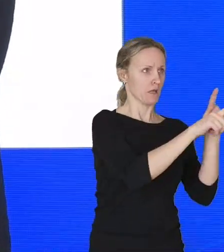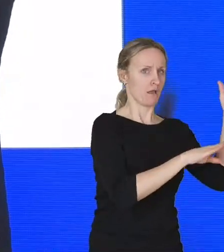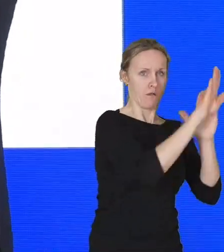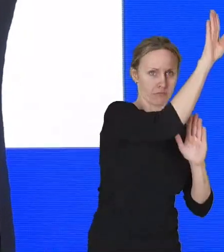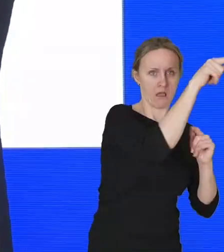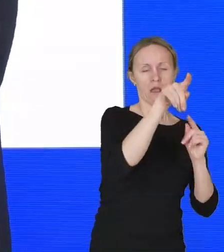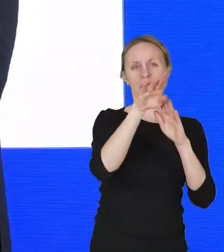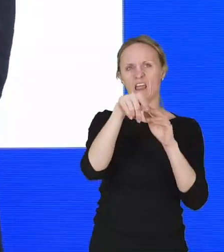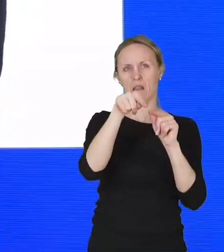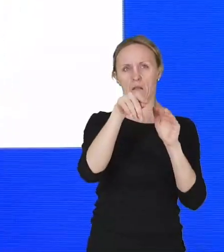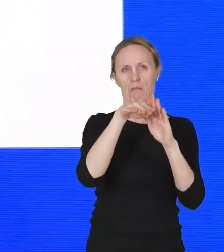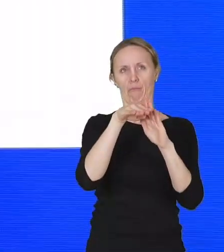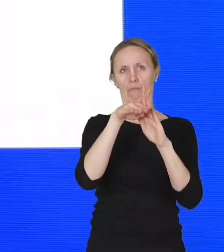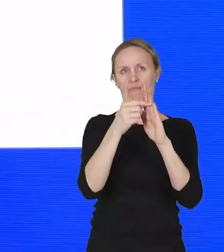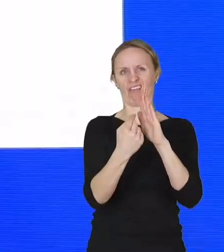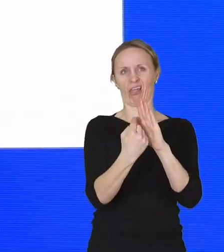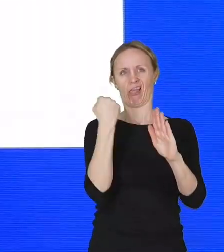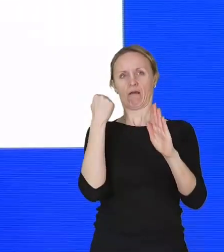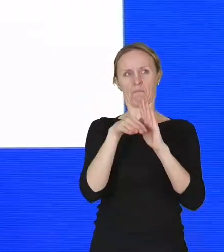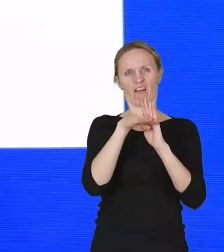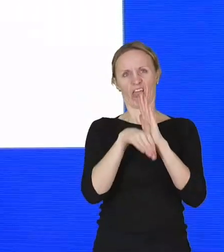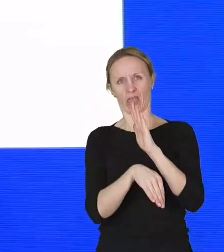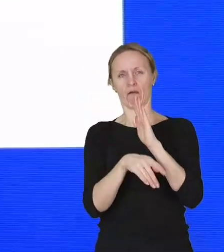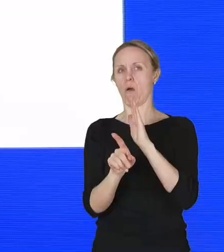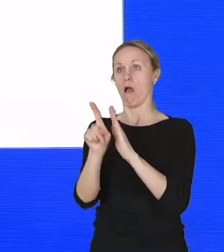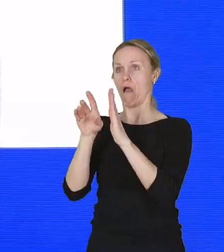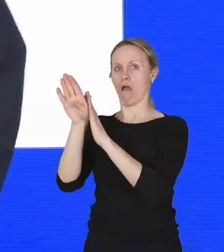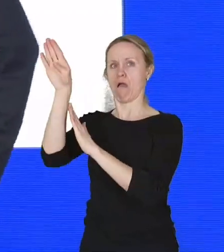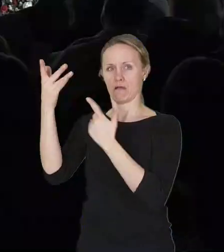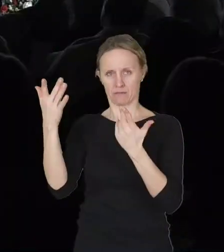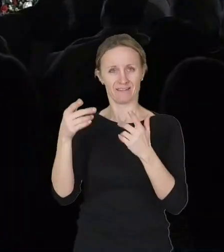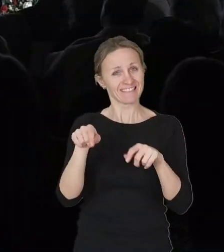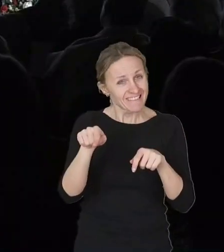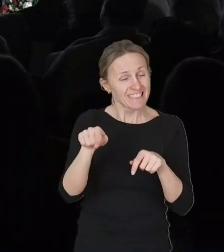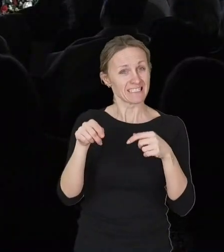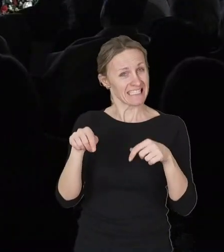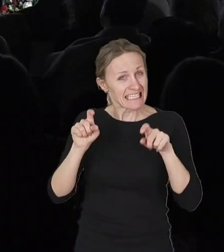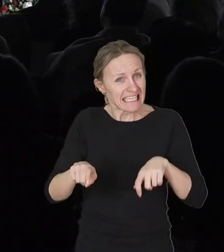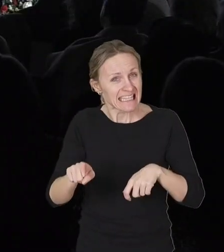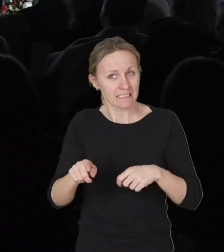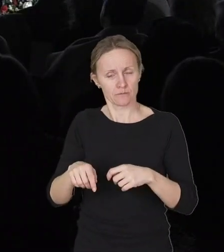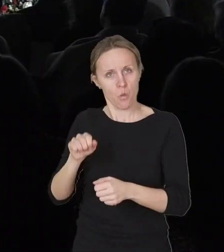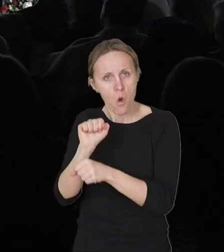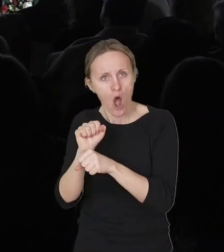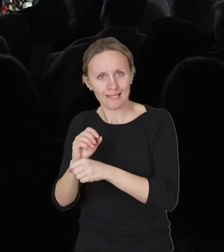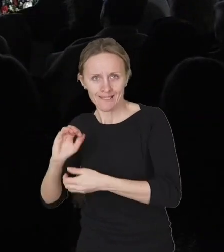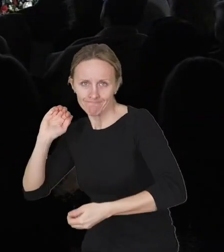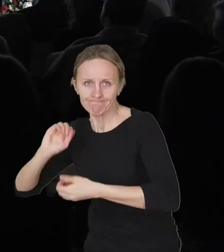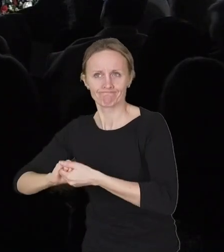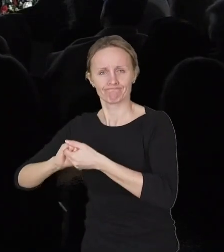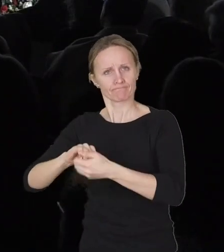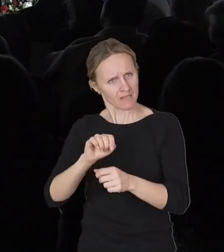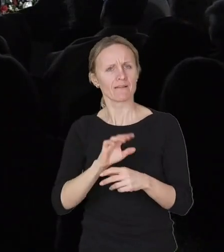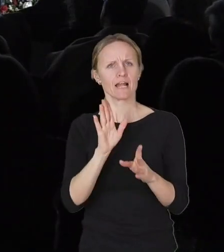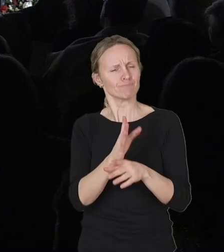to create this level playing field so that these countries can catch up. Sounds interesting, at least from the perspective that